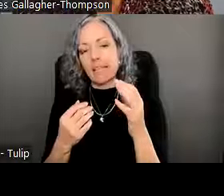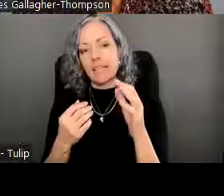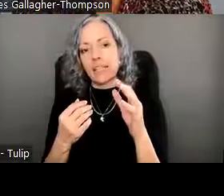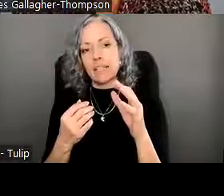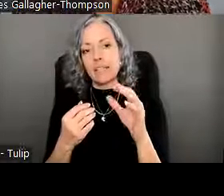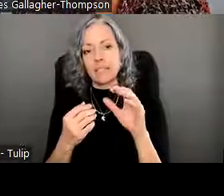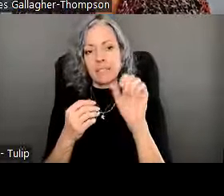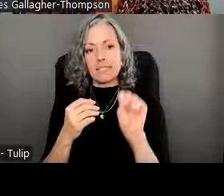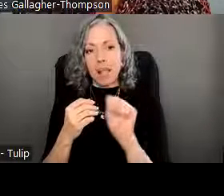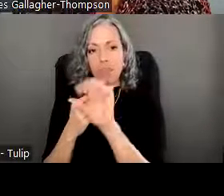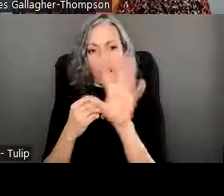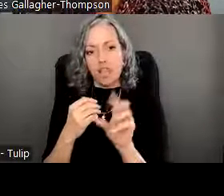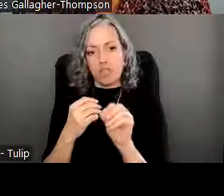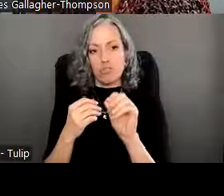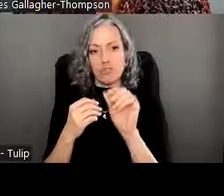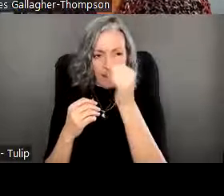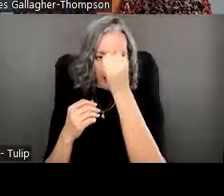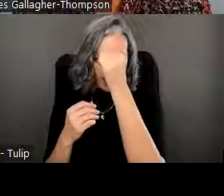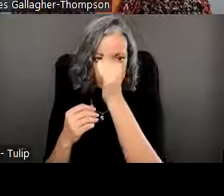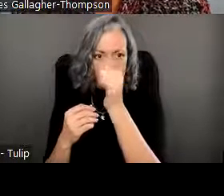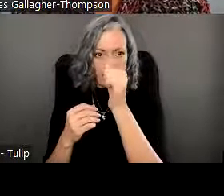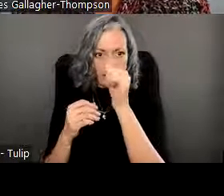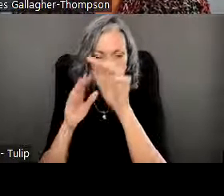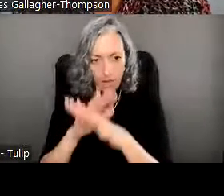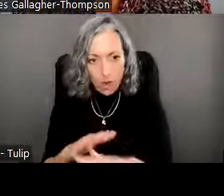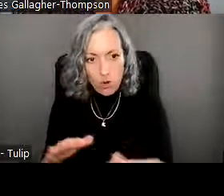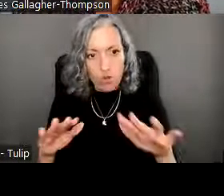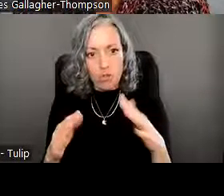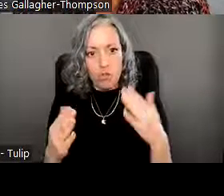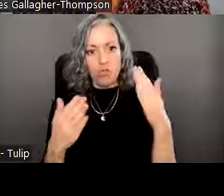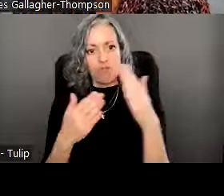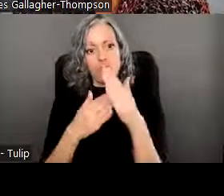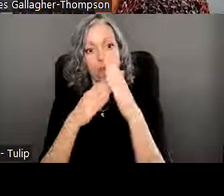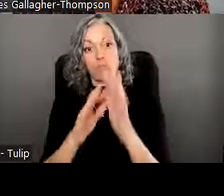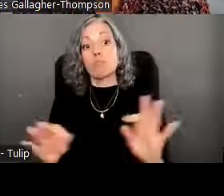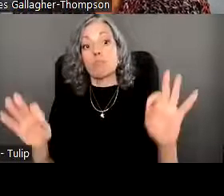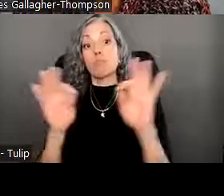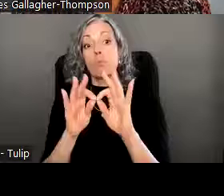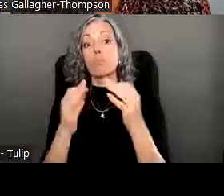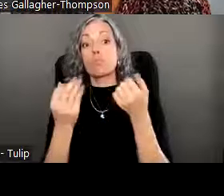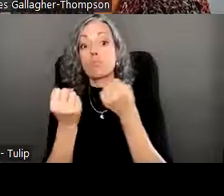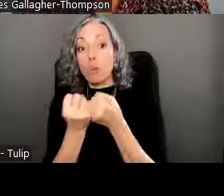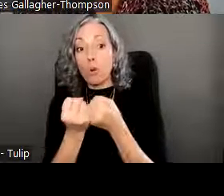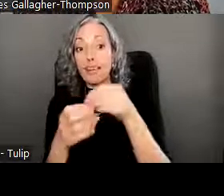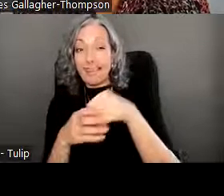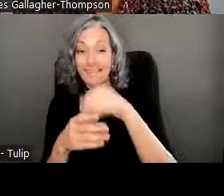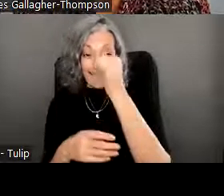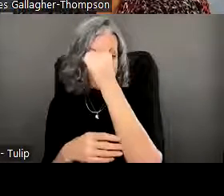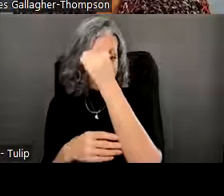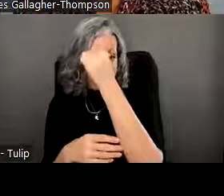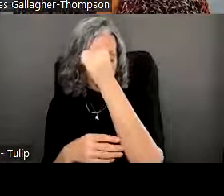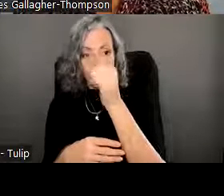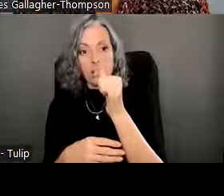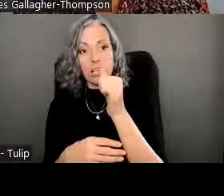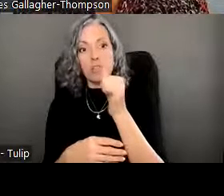that I've worked with, one of their chief sources of support is in India. So it's a